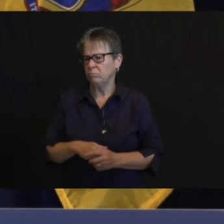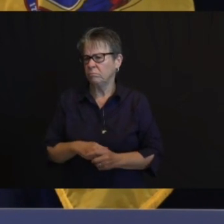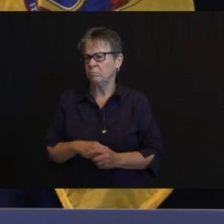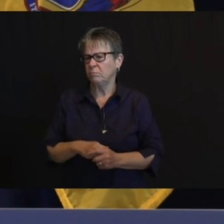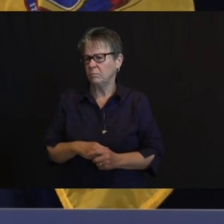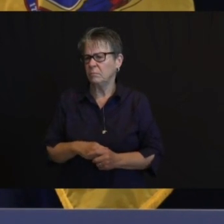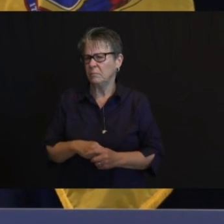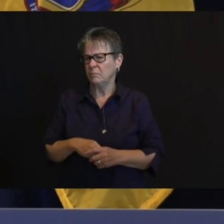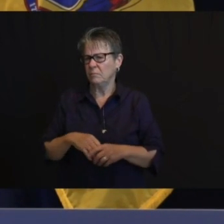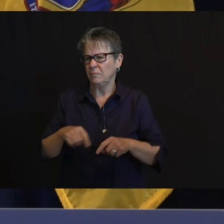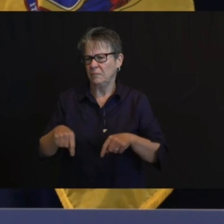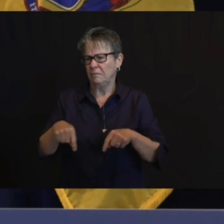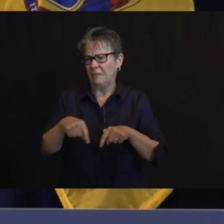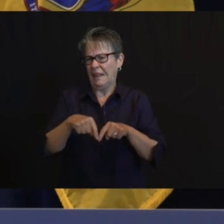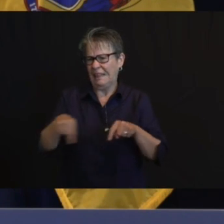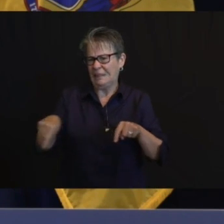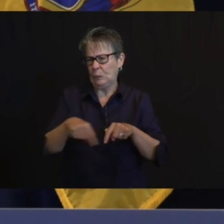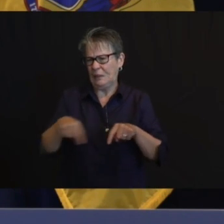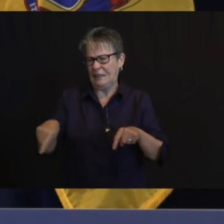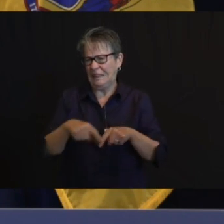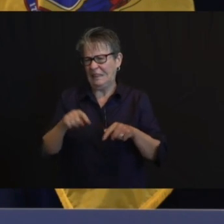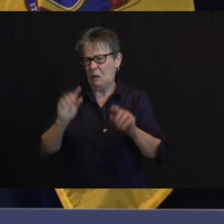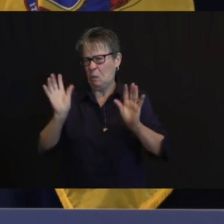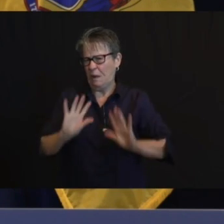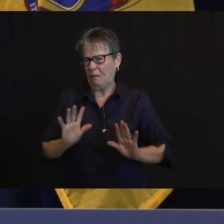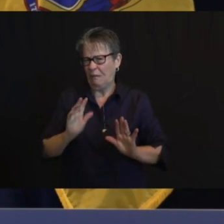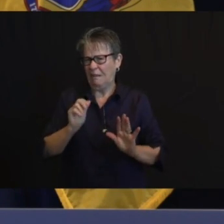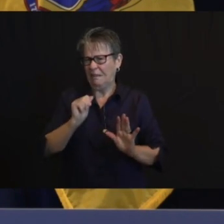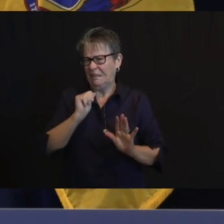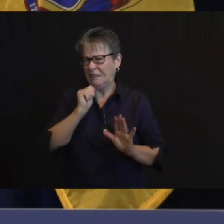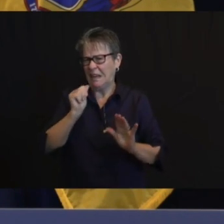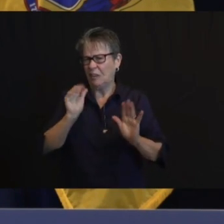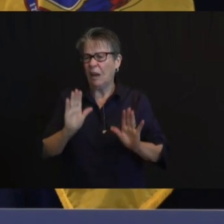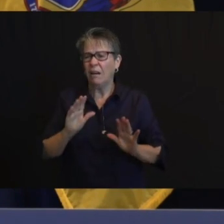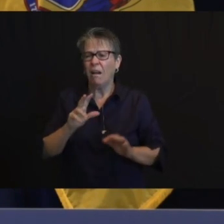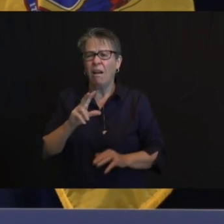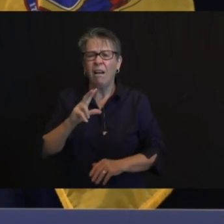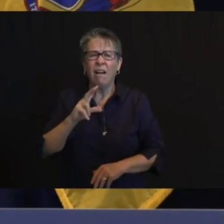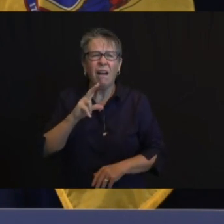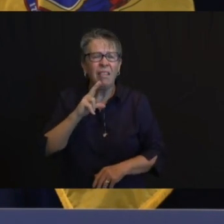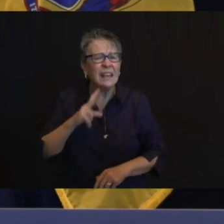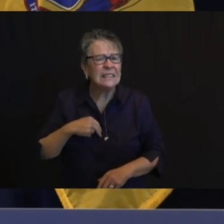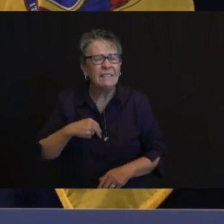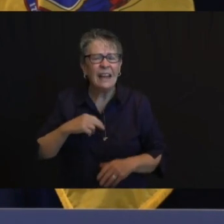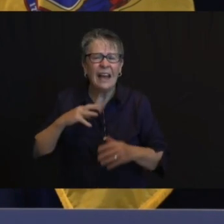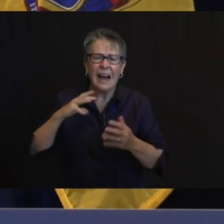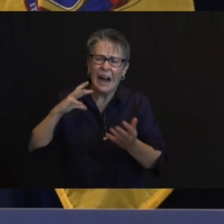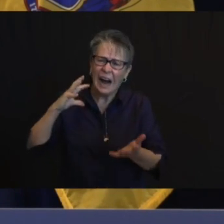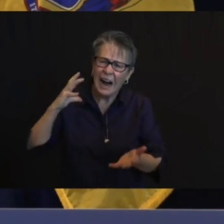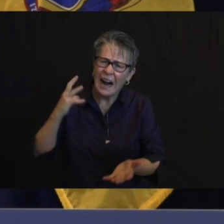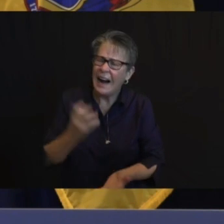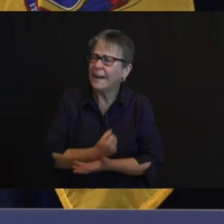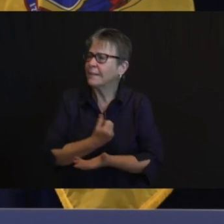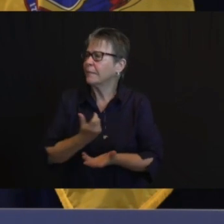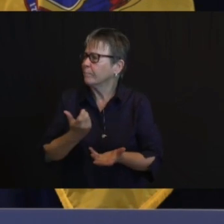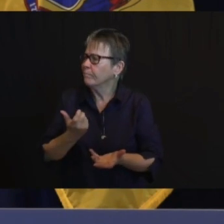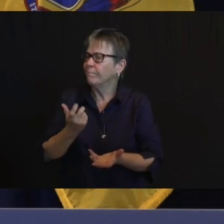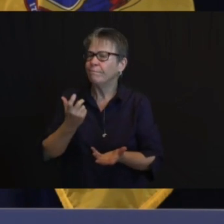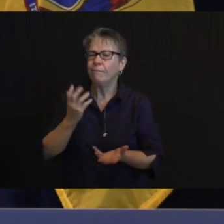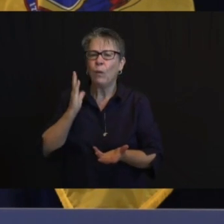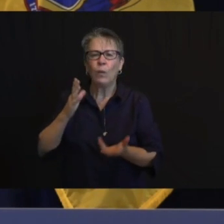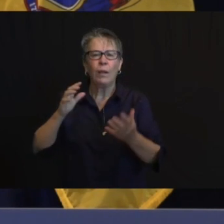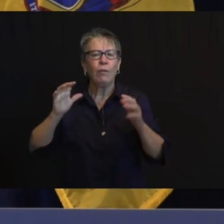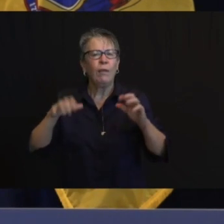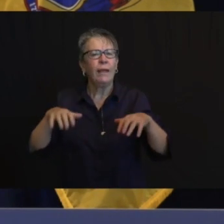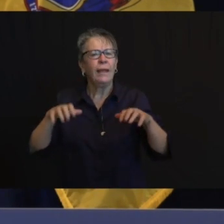think we got some rain on Thursday, which is a little bit of a bummer, given that's the holiday we're all focused on right now. But Hopefully we get enough. We